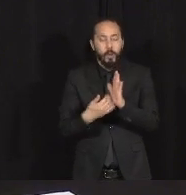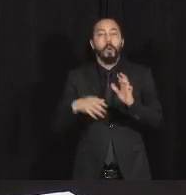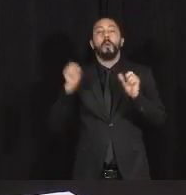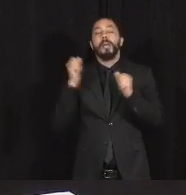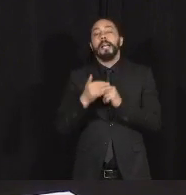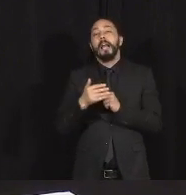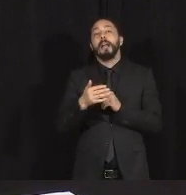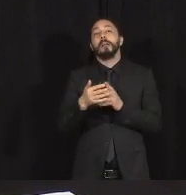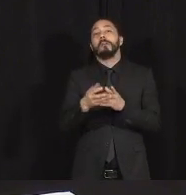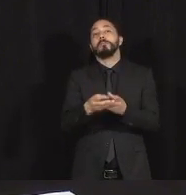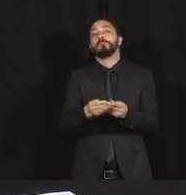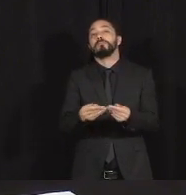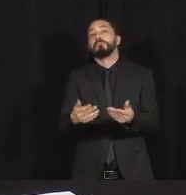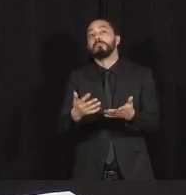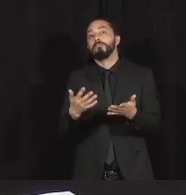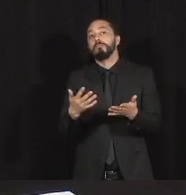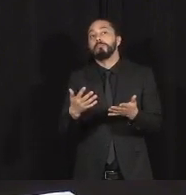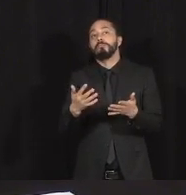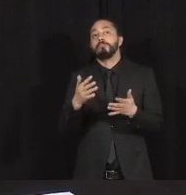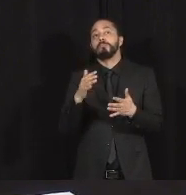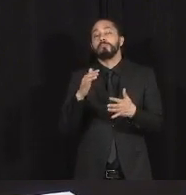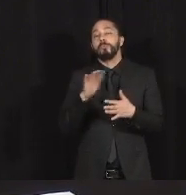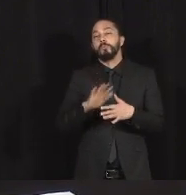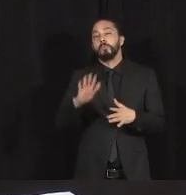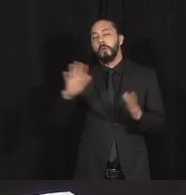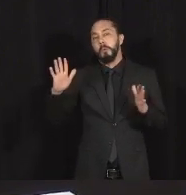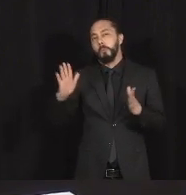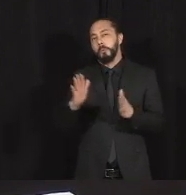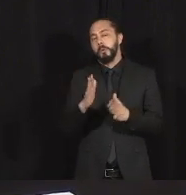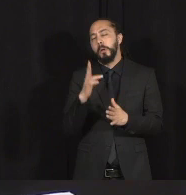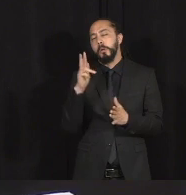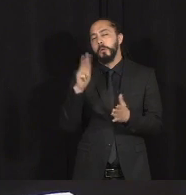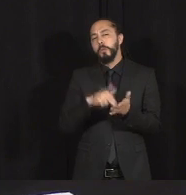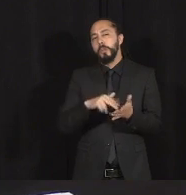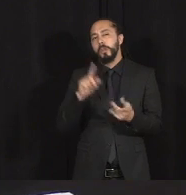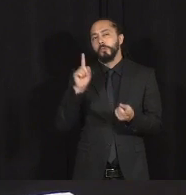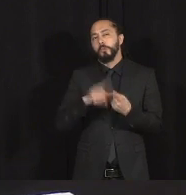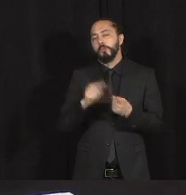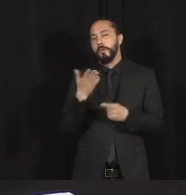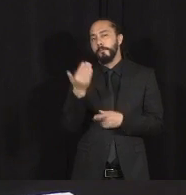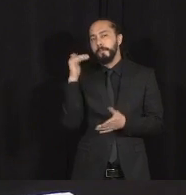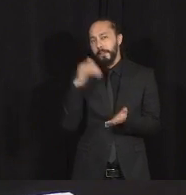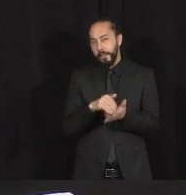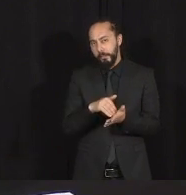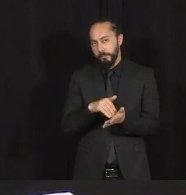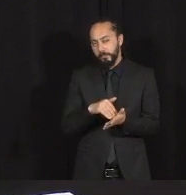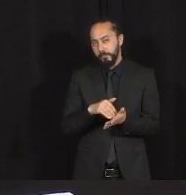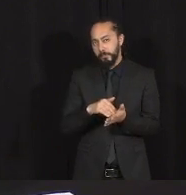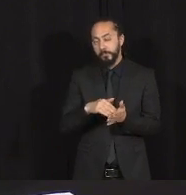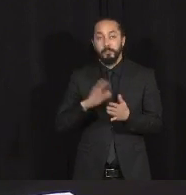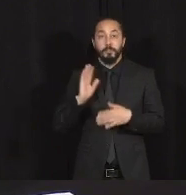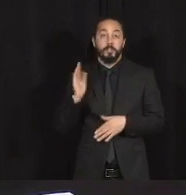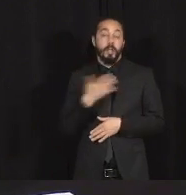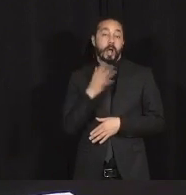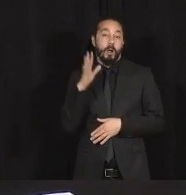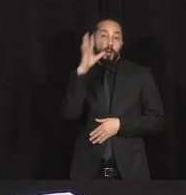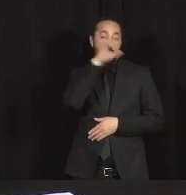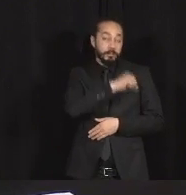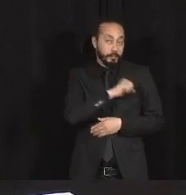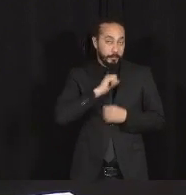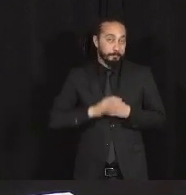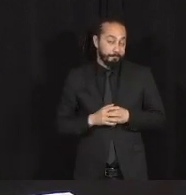3 and 15,000. That is our closest estimate. We will, of course, watch carefully